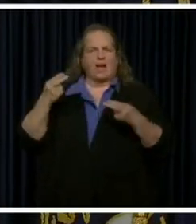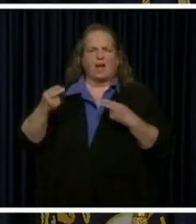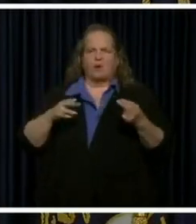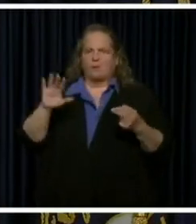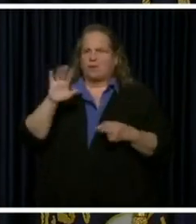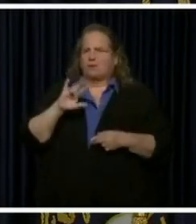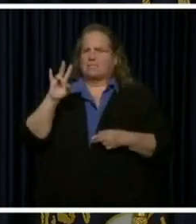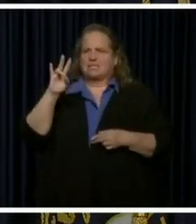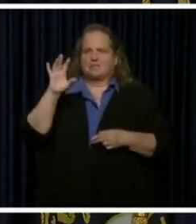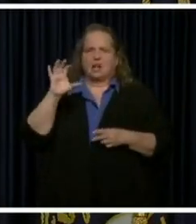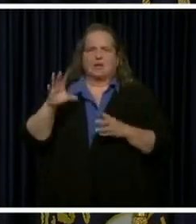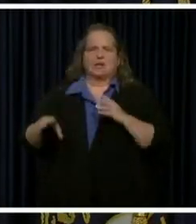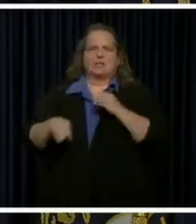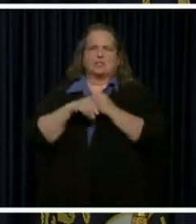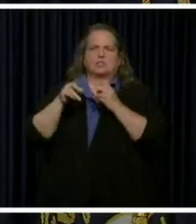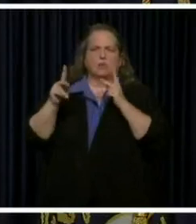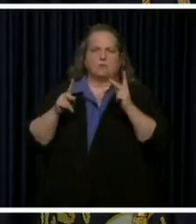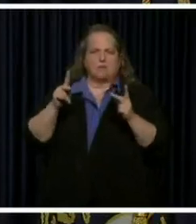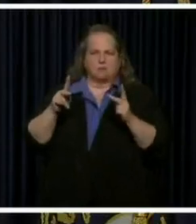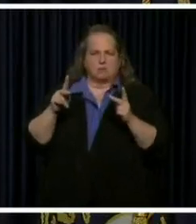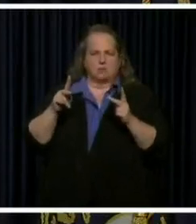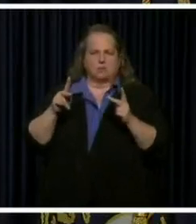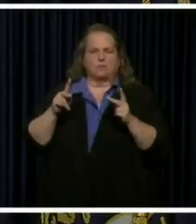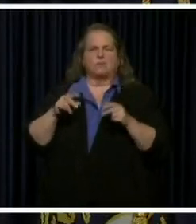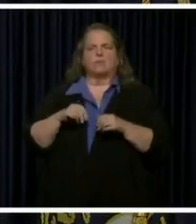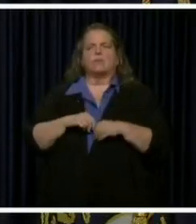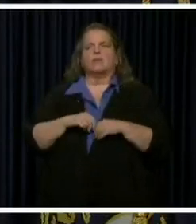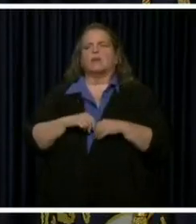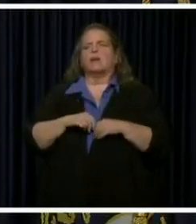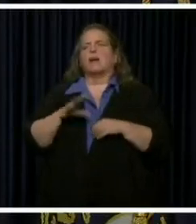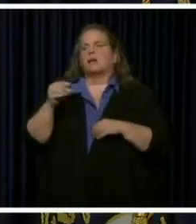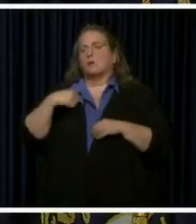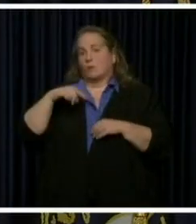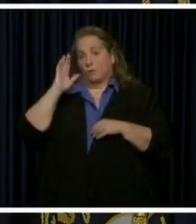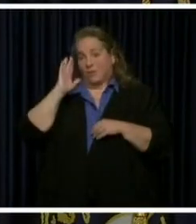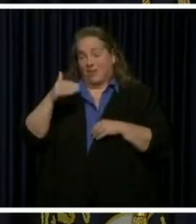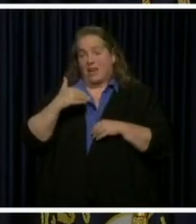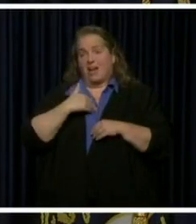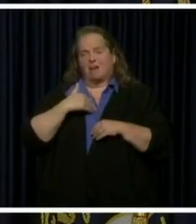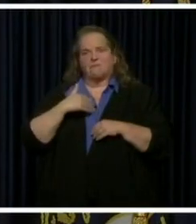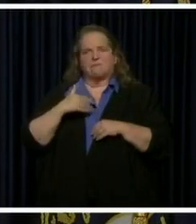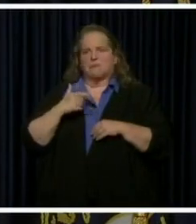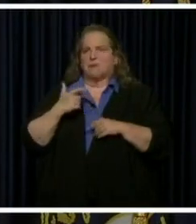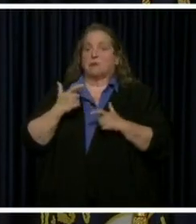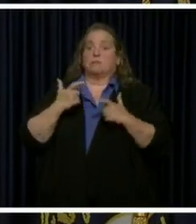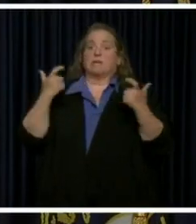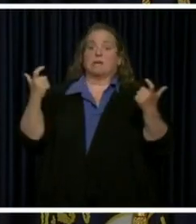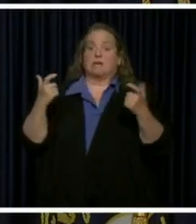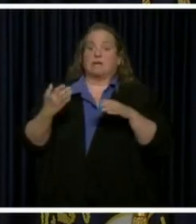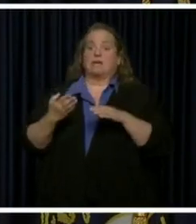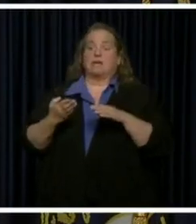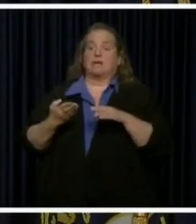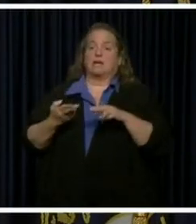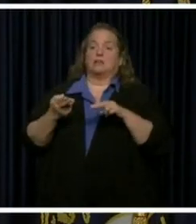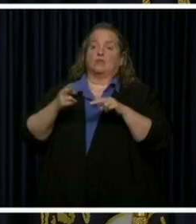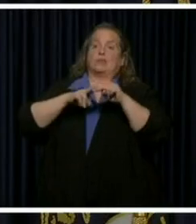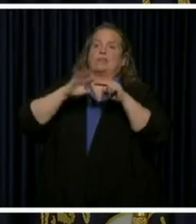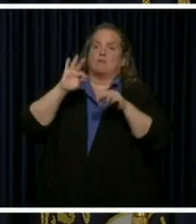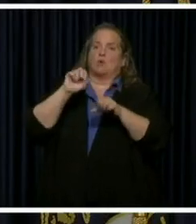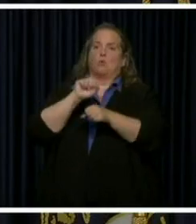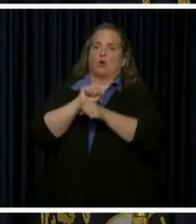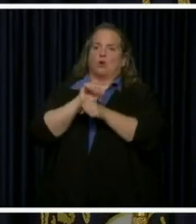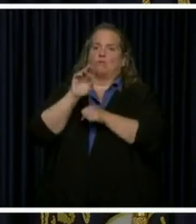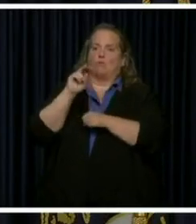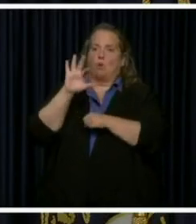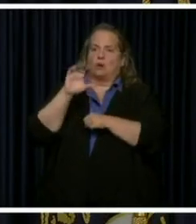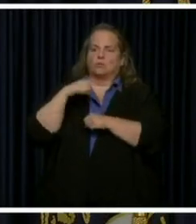hope, 700 additional people, give or take a little bit. And we're going to have an enormous increase in workforce that we are going to have